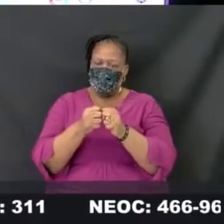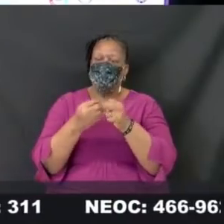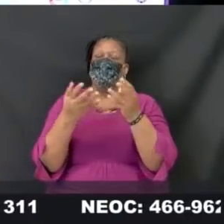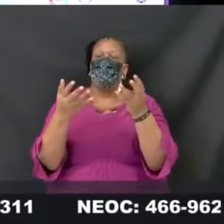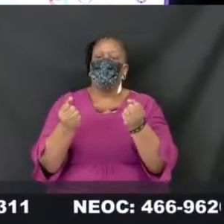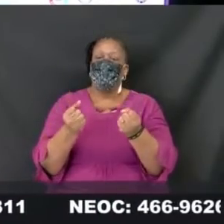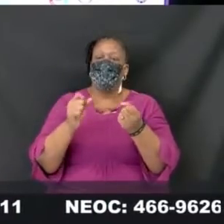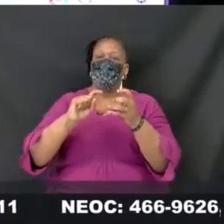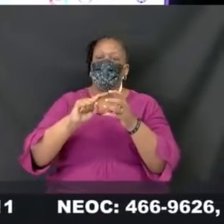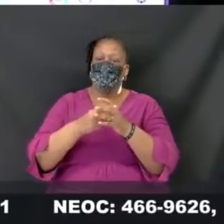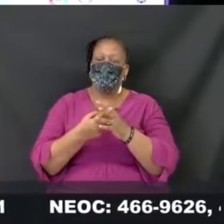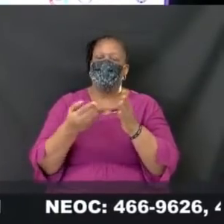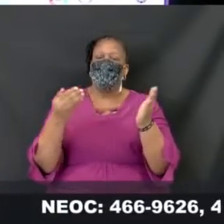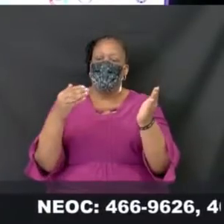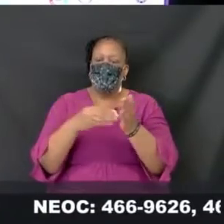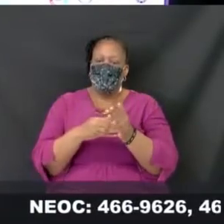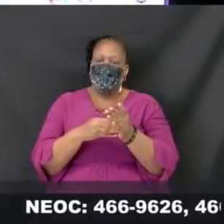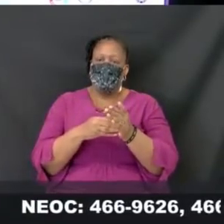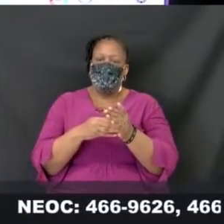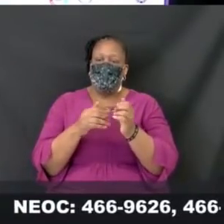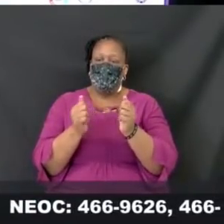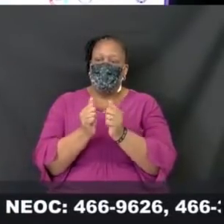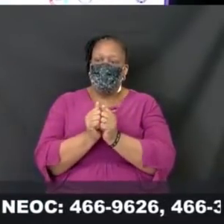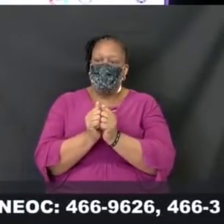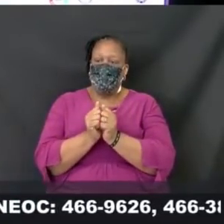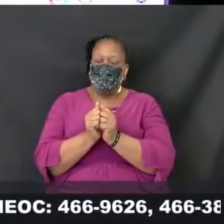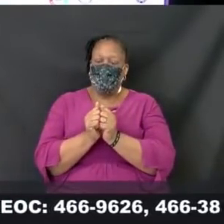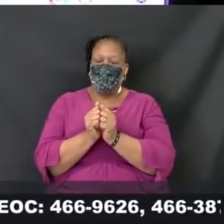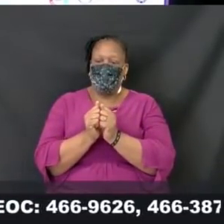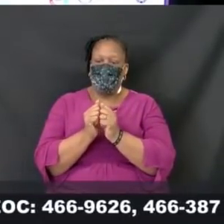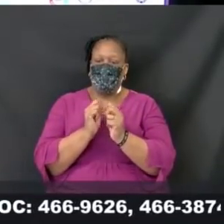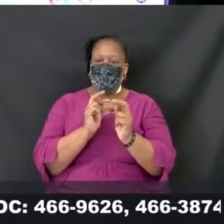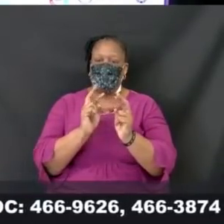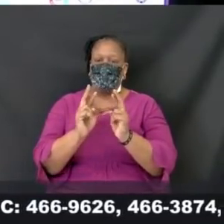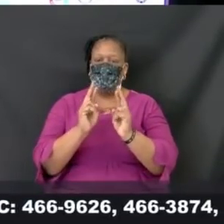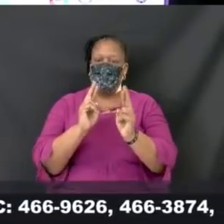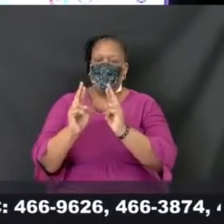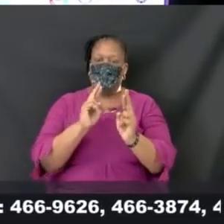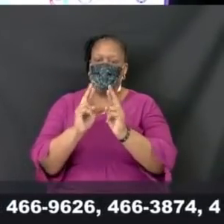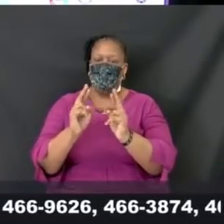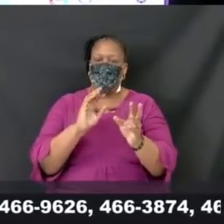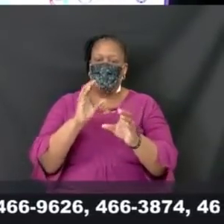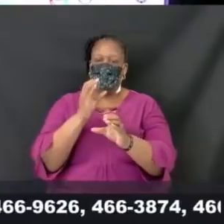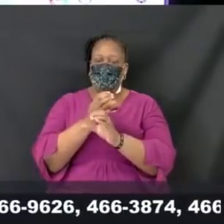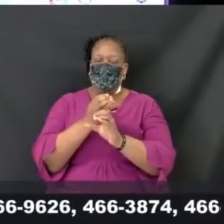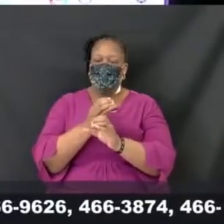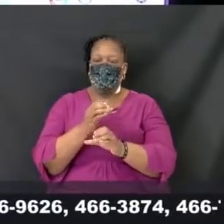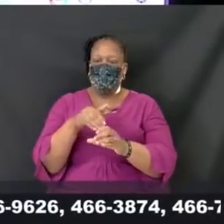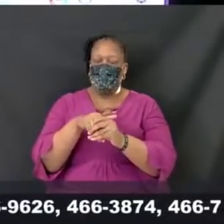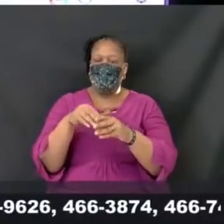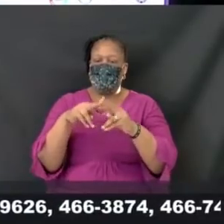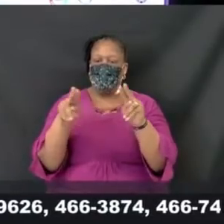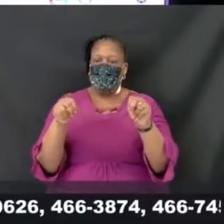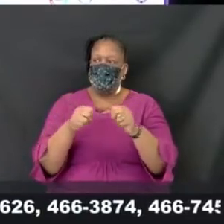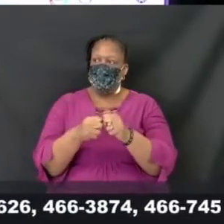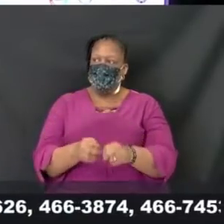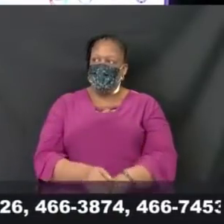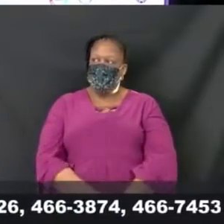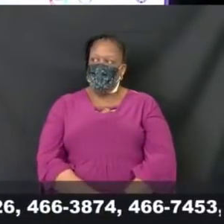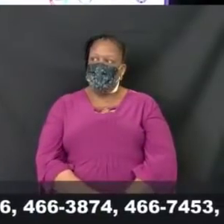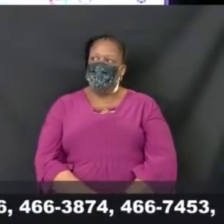to resume some activities with the racetrack in the St. James area and Nevis. So we will